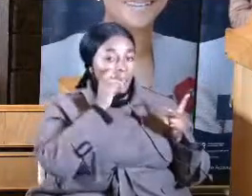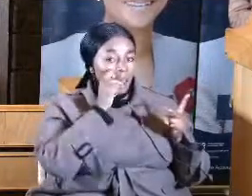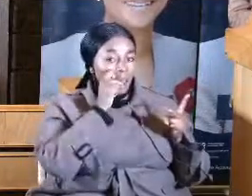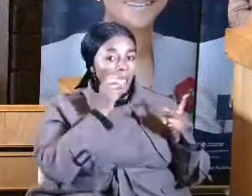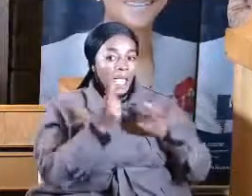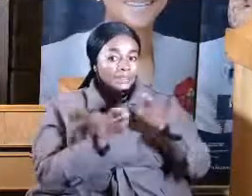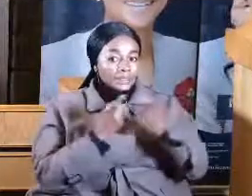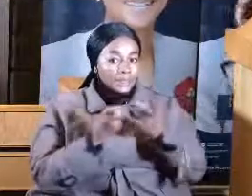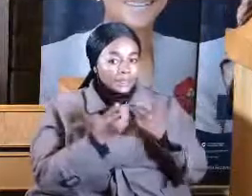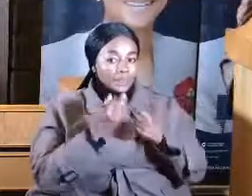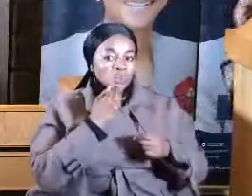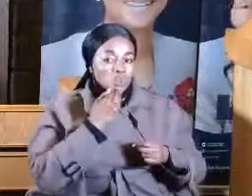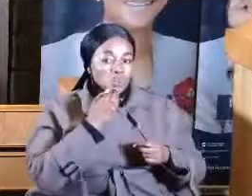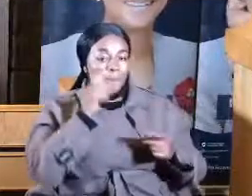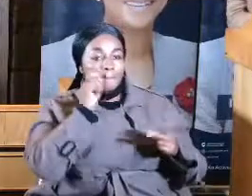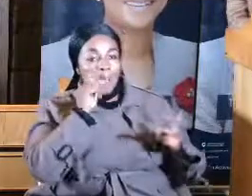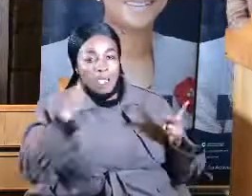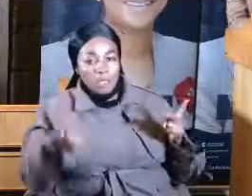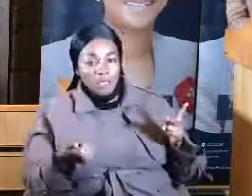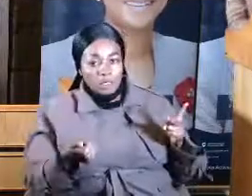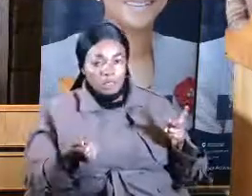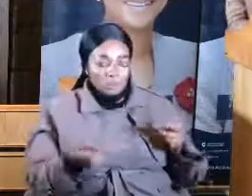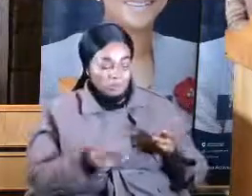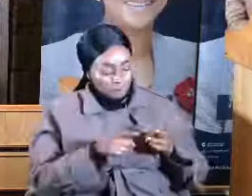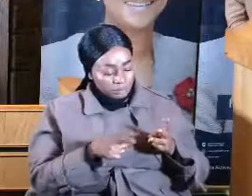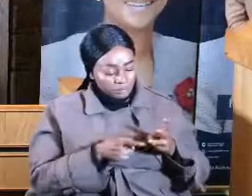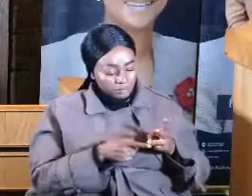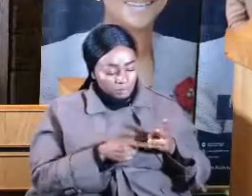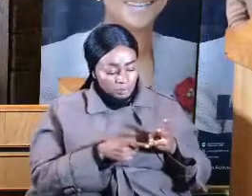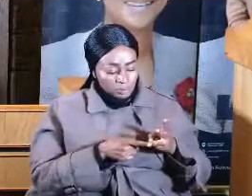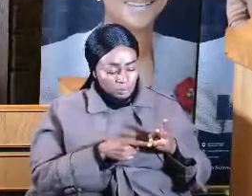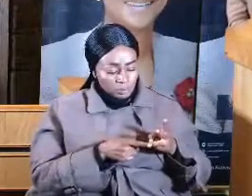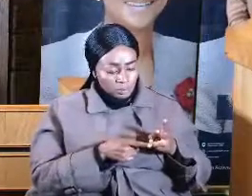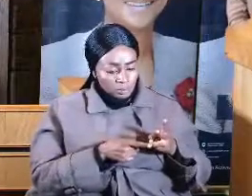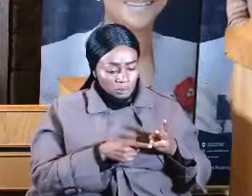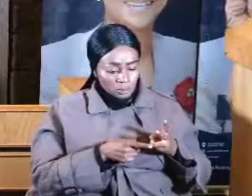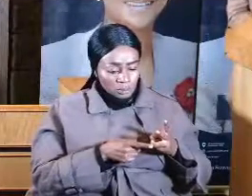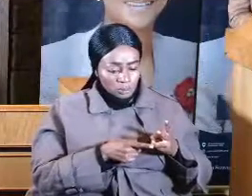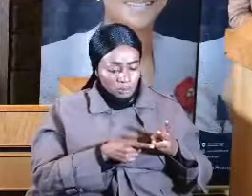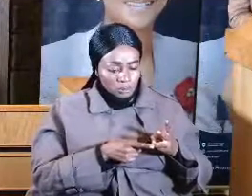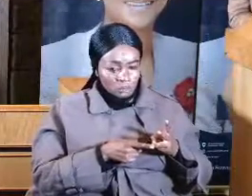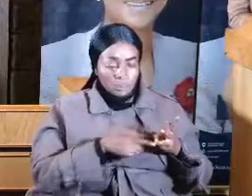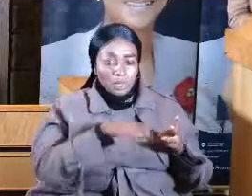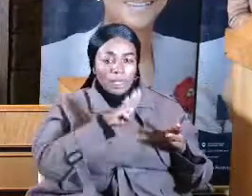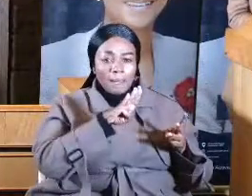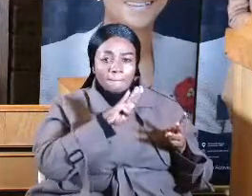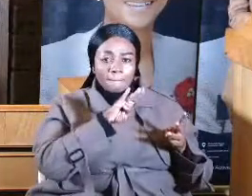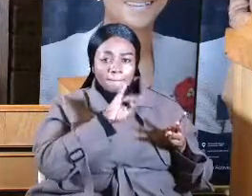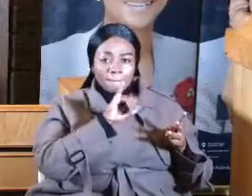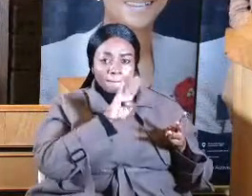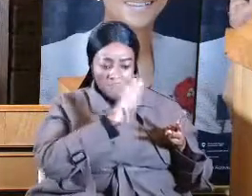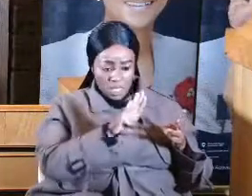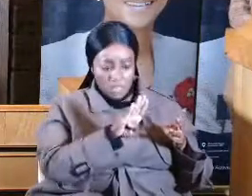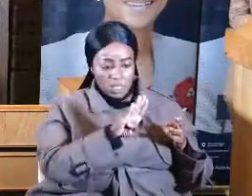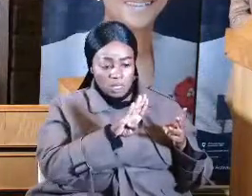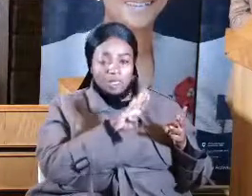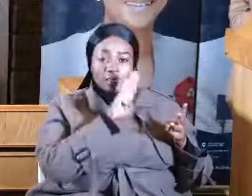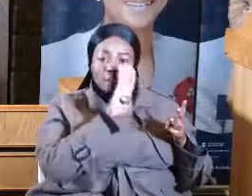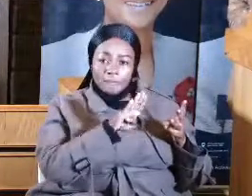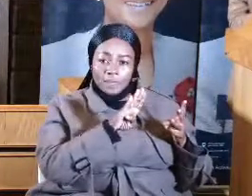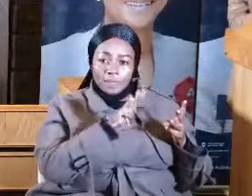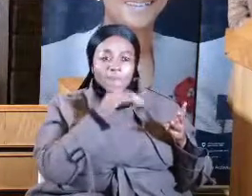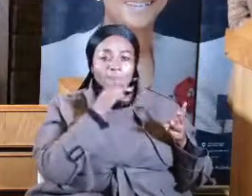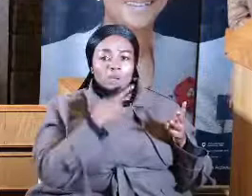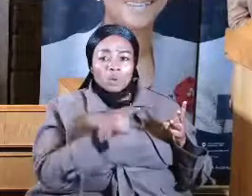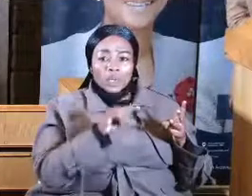is attracted to another man. Okay, and then we get bi, the B. The B stands